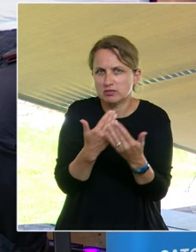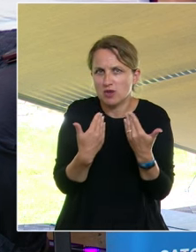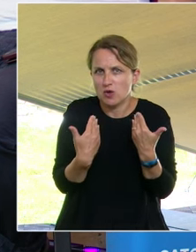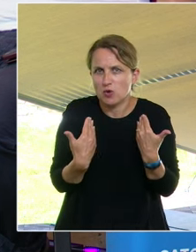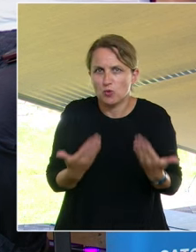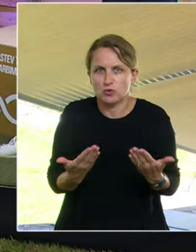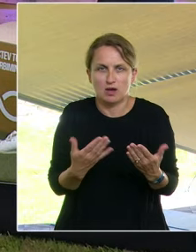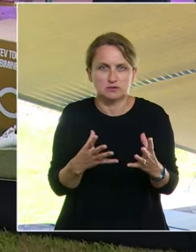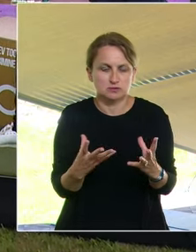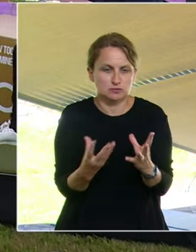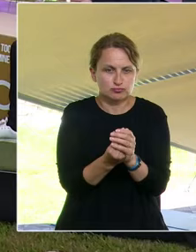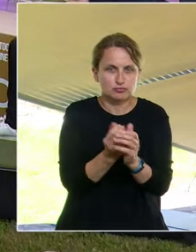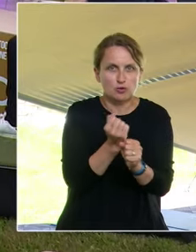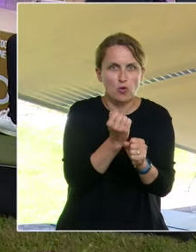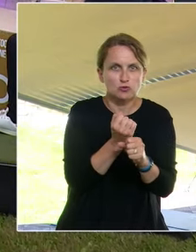the engineers